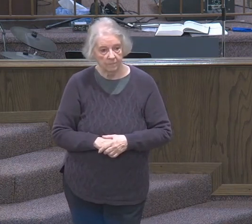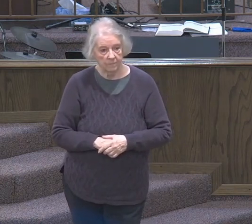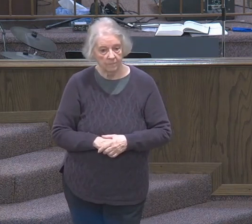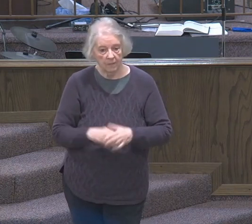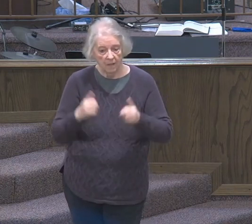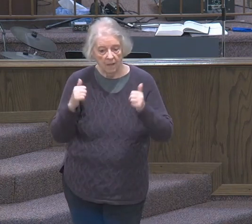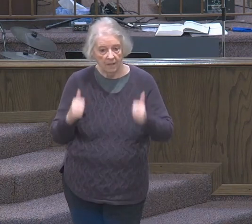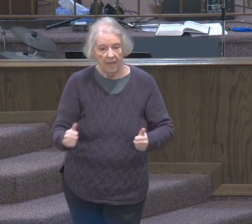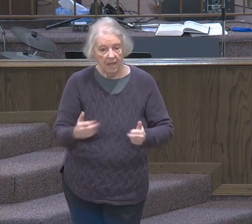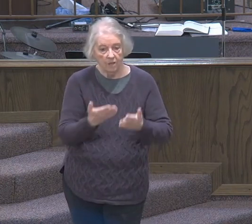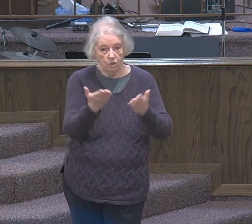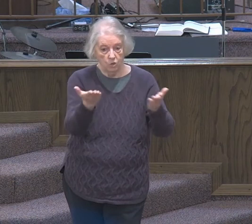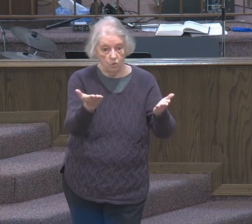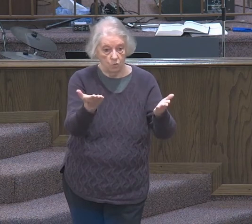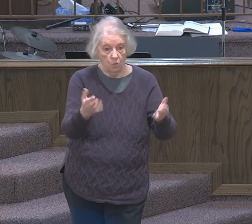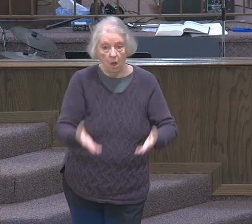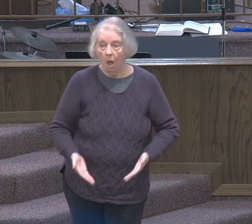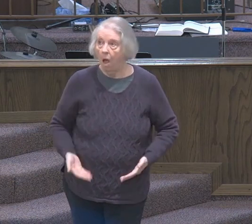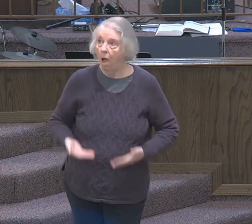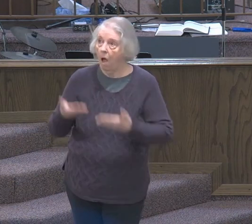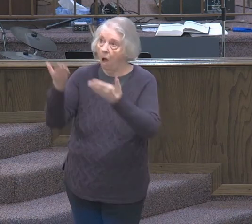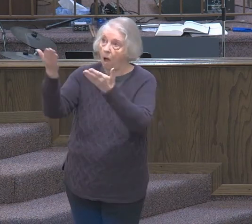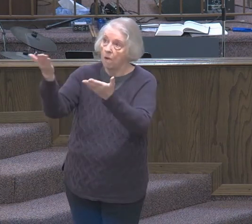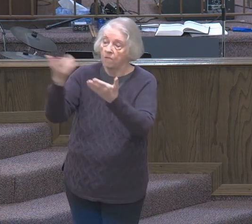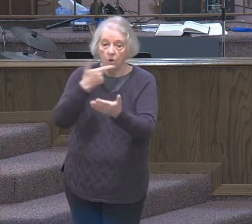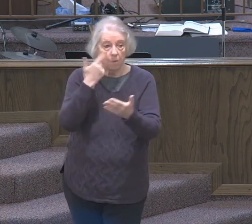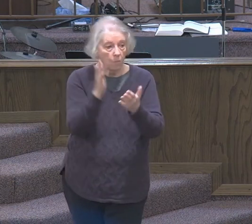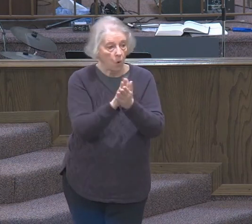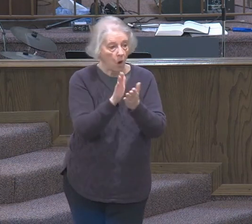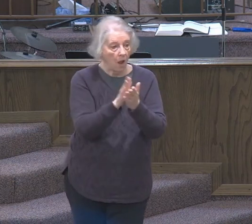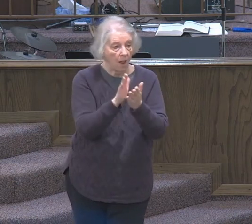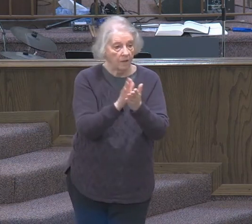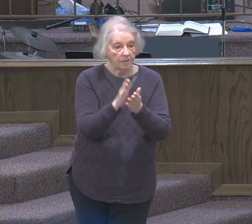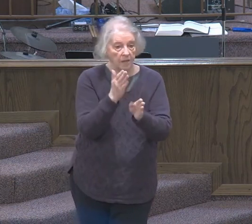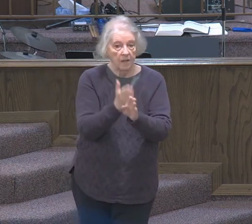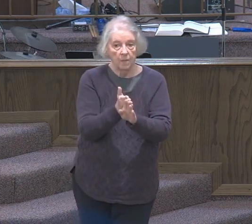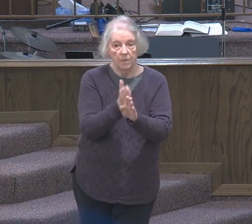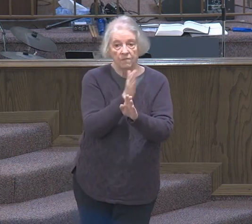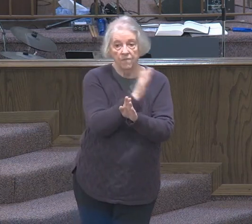Can you offer praise before you receive the test results?